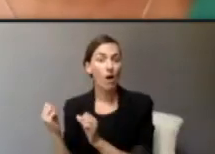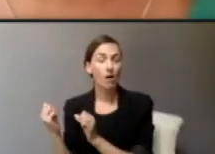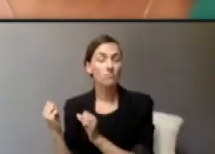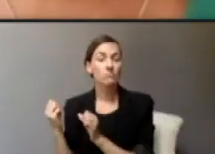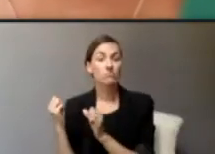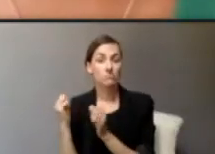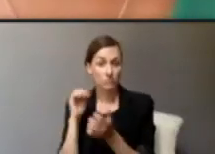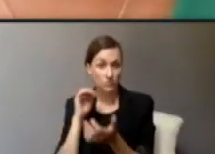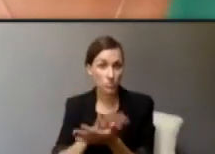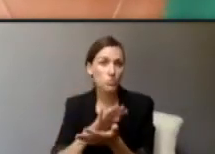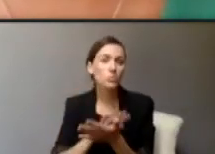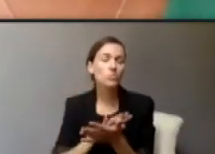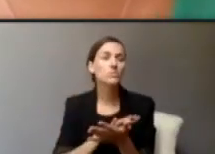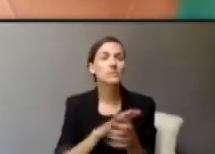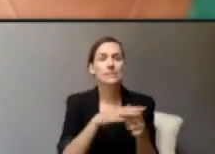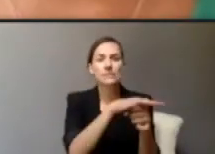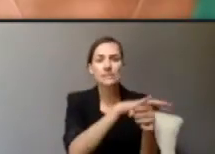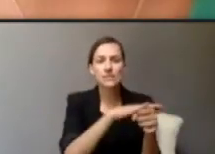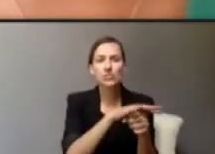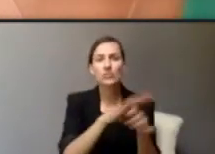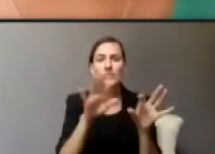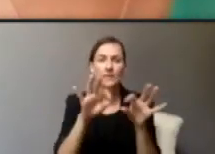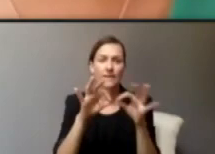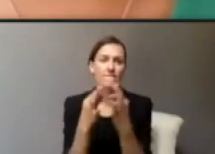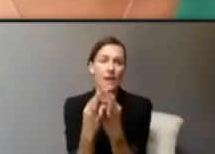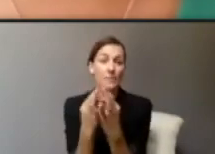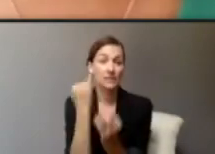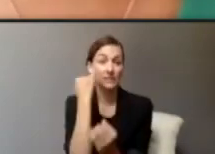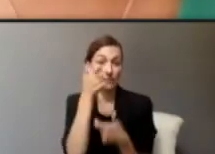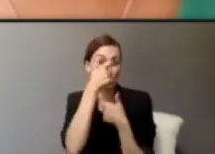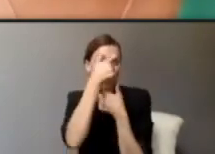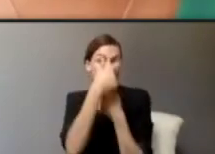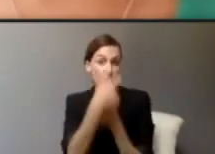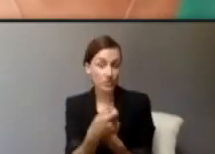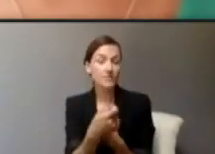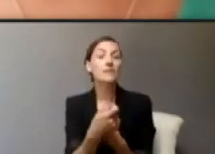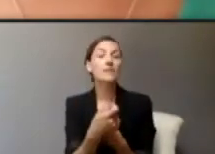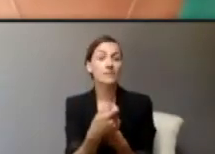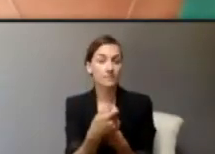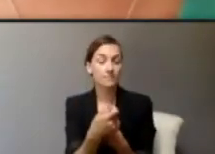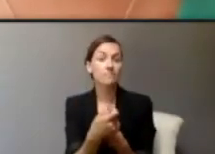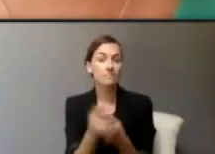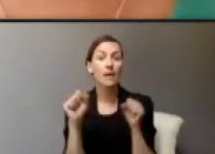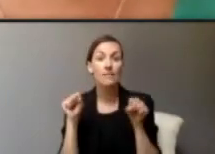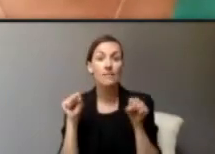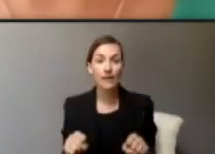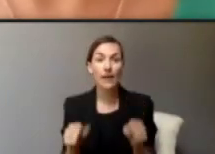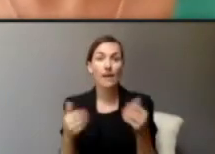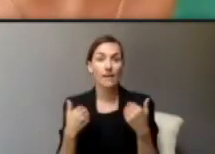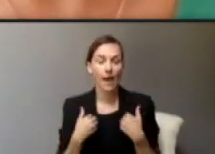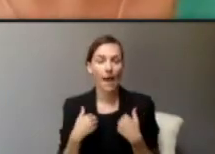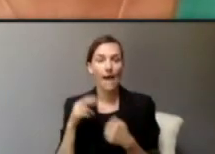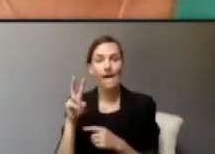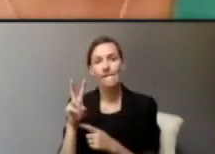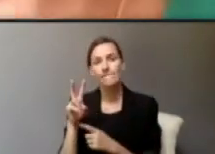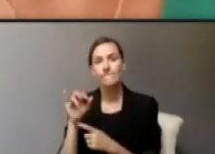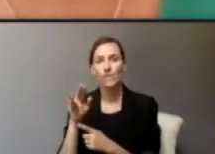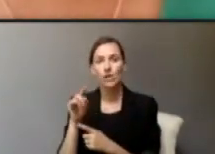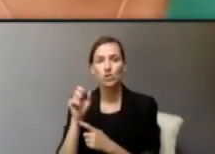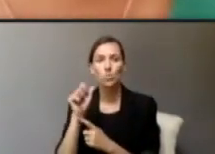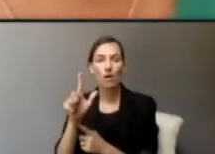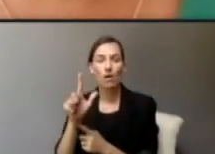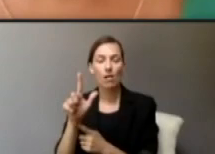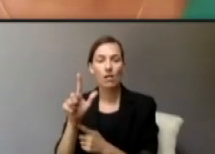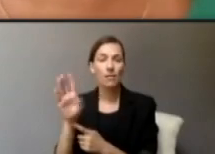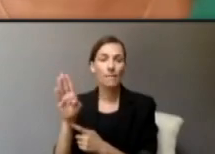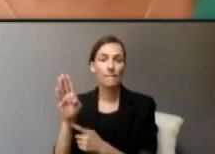districts, and the families, if they have an interest. They can also have this virtual binder. So in